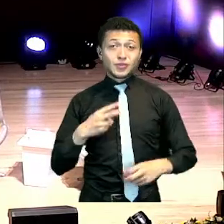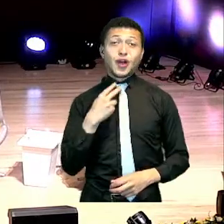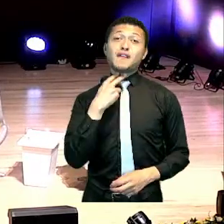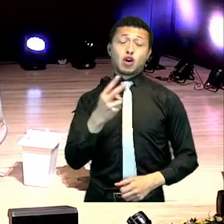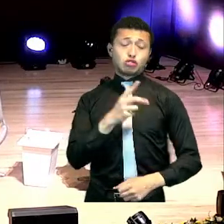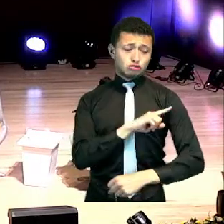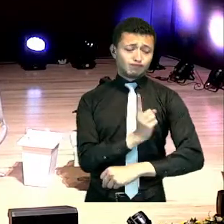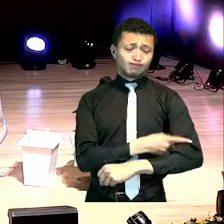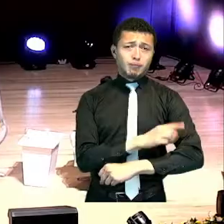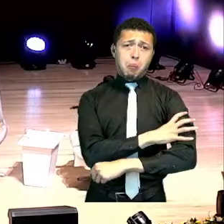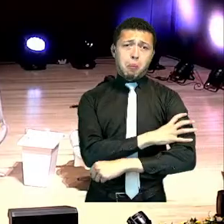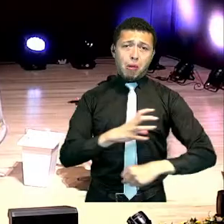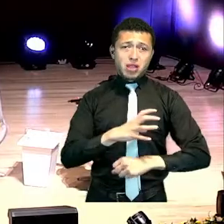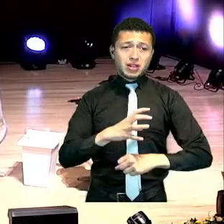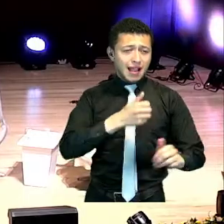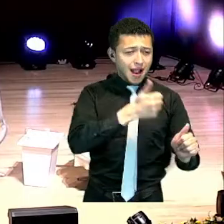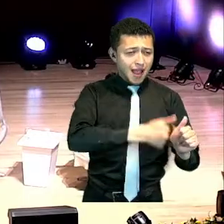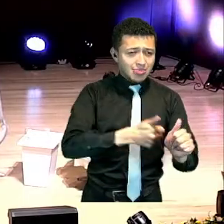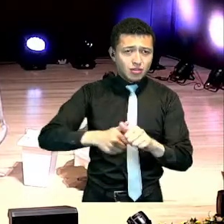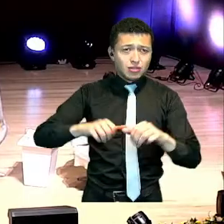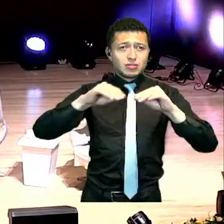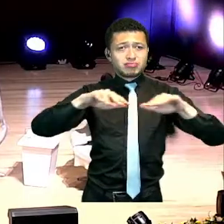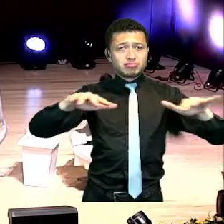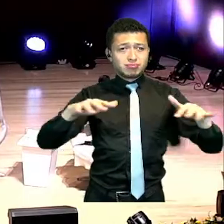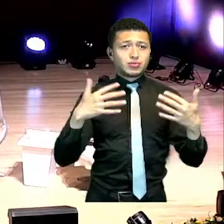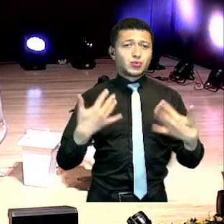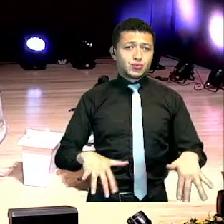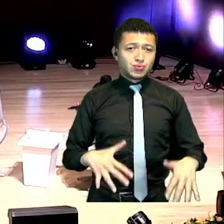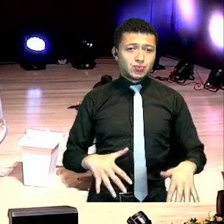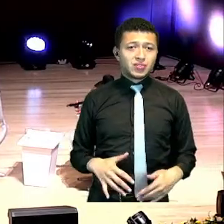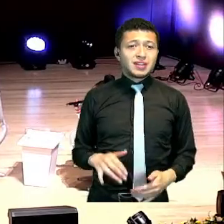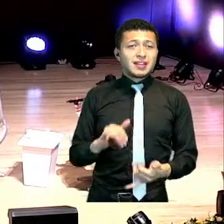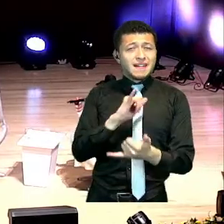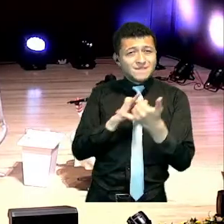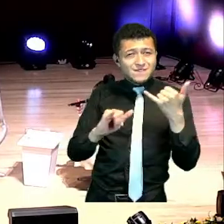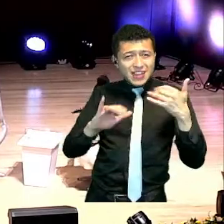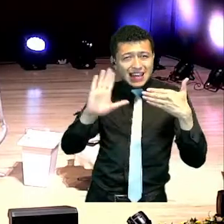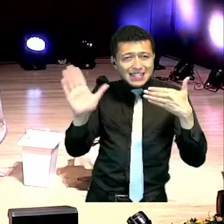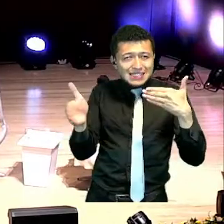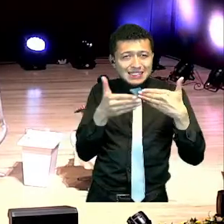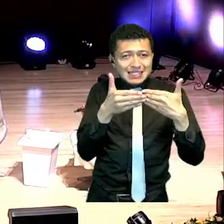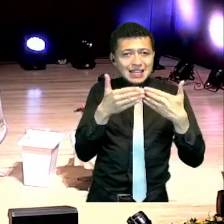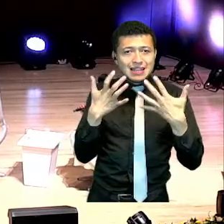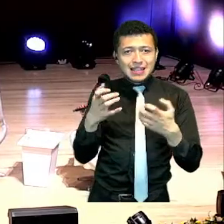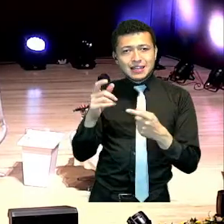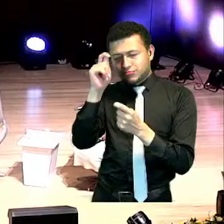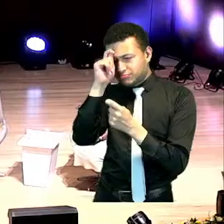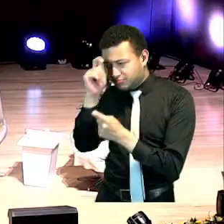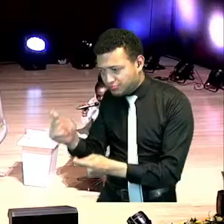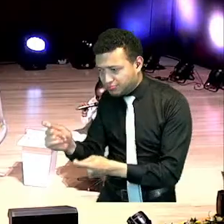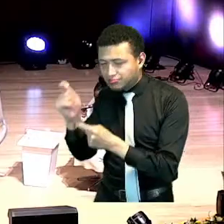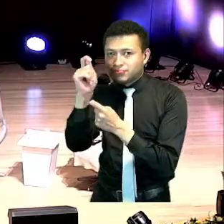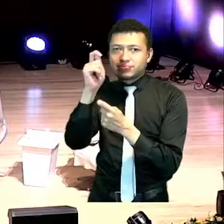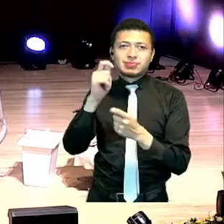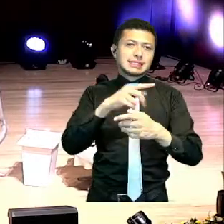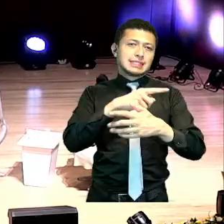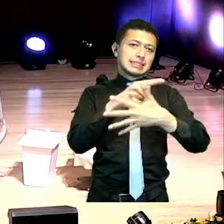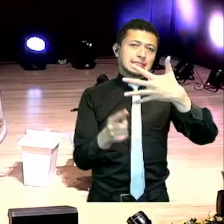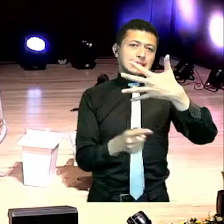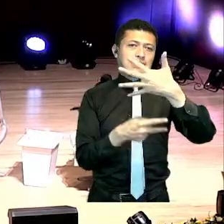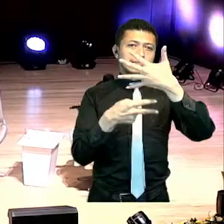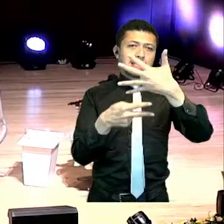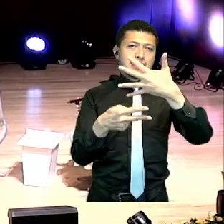So I would like to thank you now for each and every one of your powerful voices. Thank you for your interventions. I